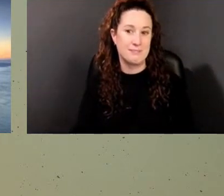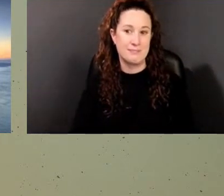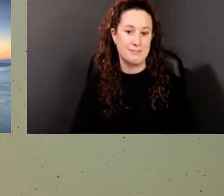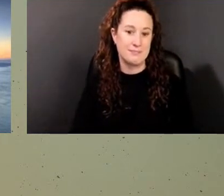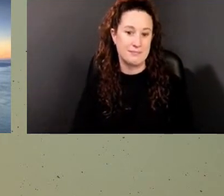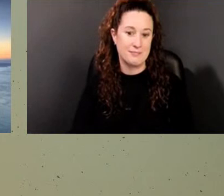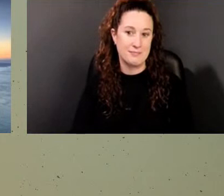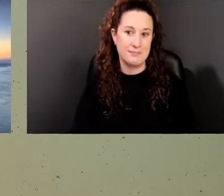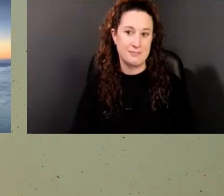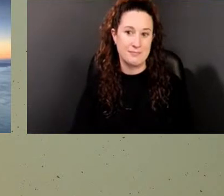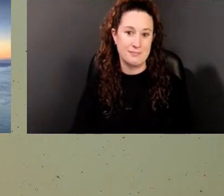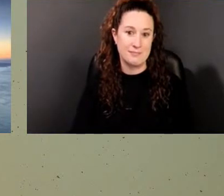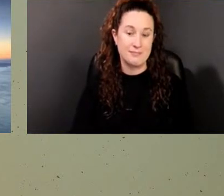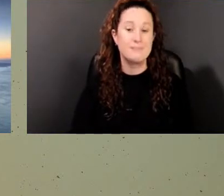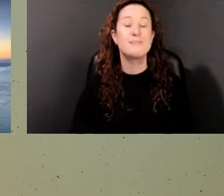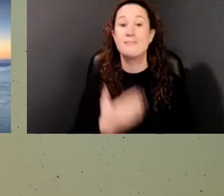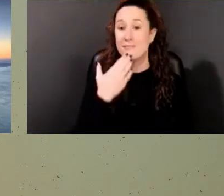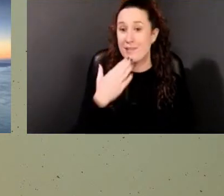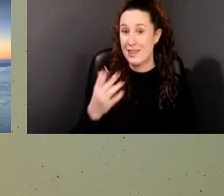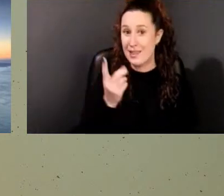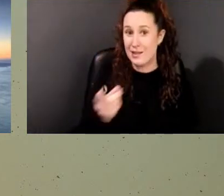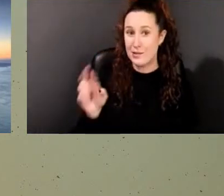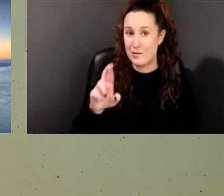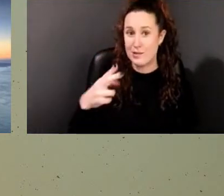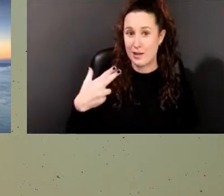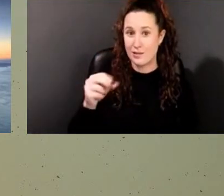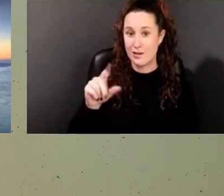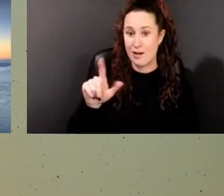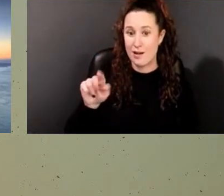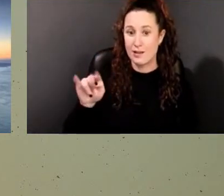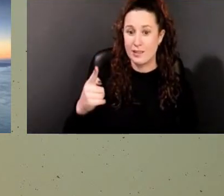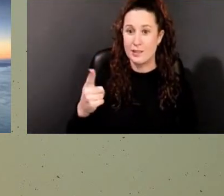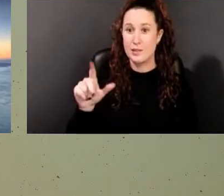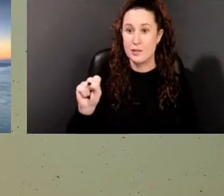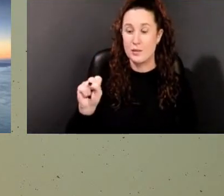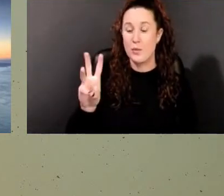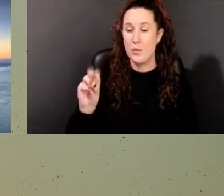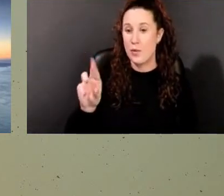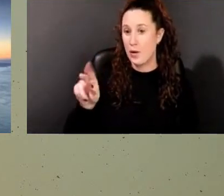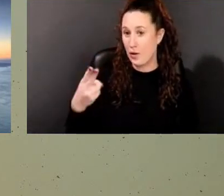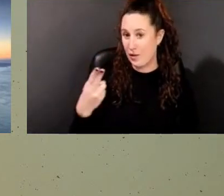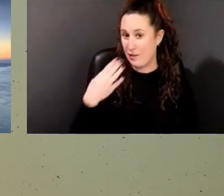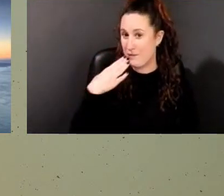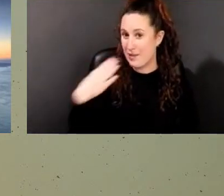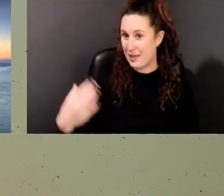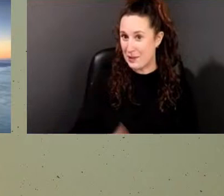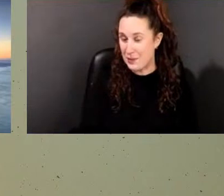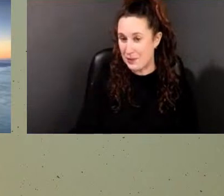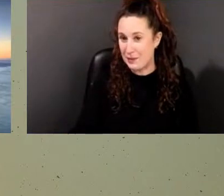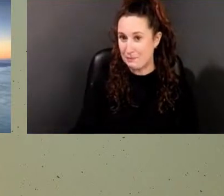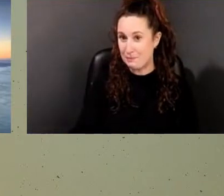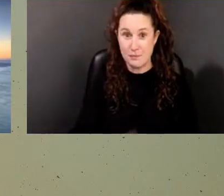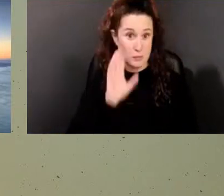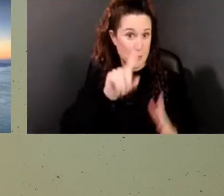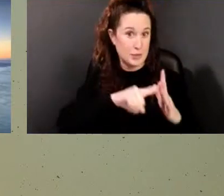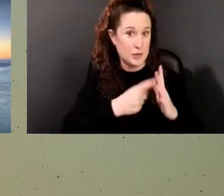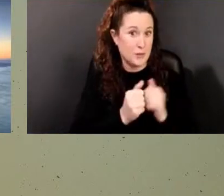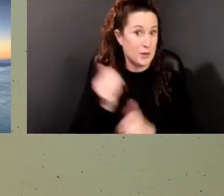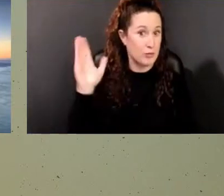Thank you, Dr. Hollingsworth. Okay. And we're going to be starting the presentation.